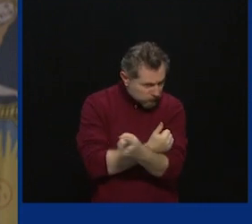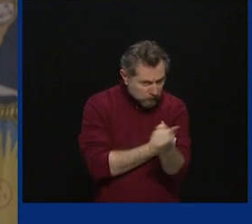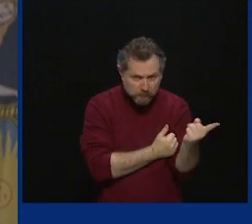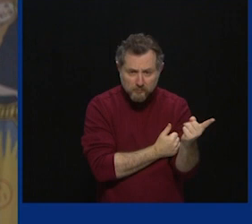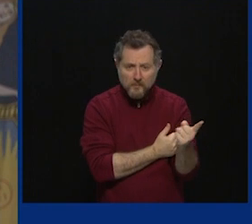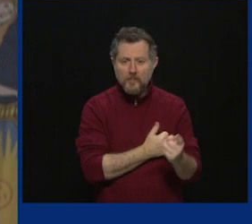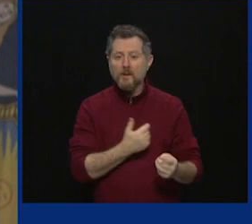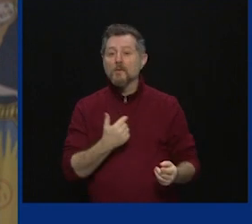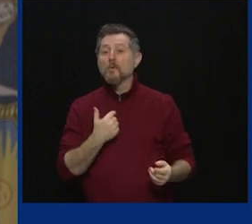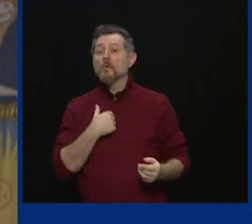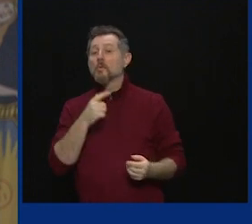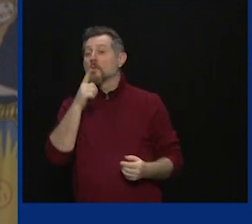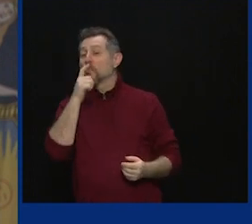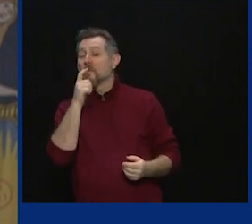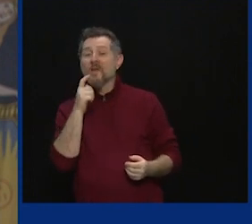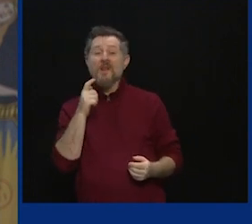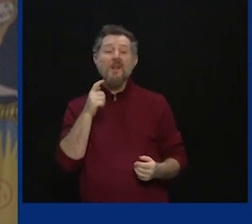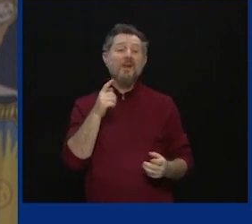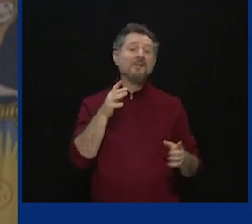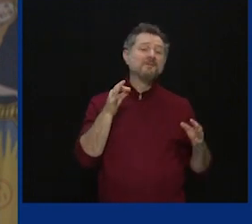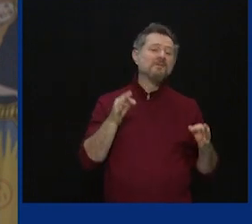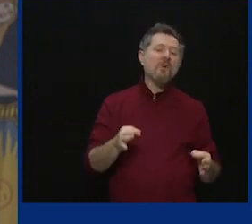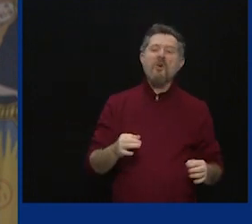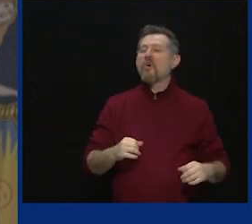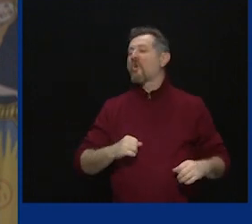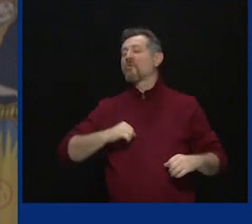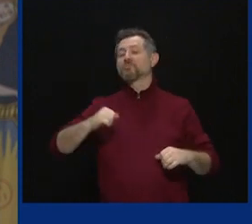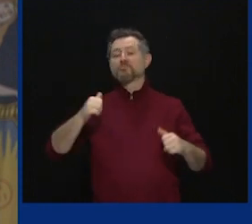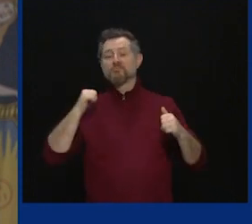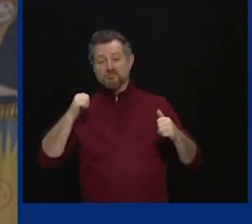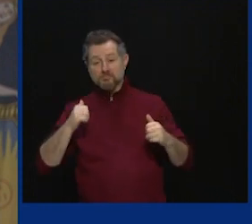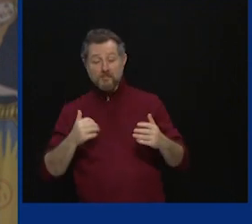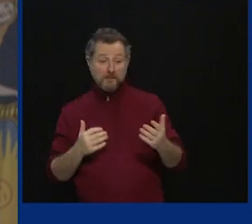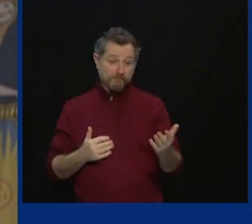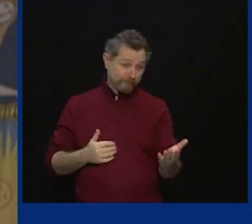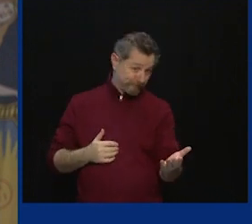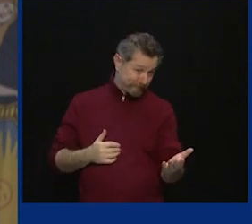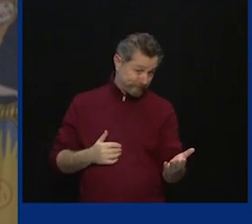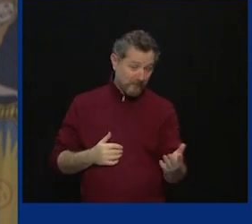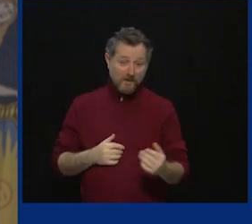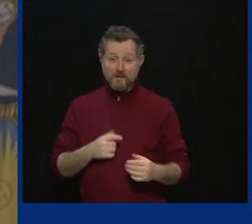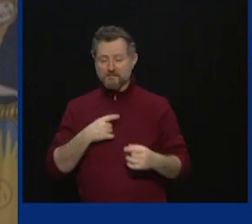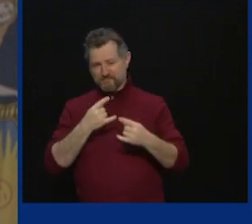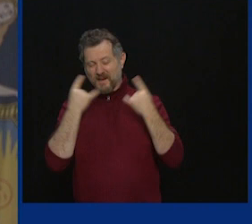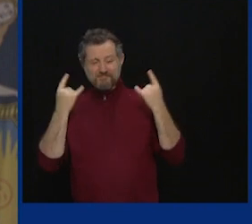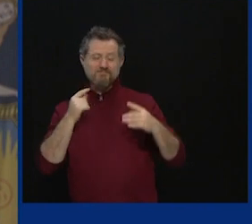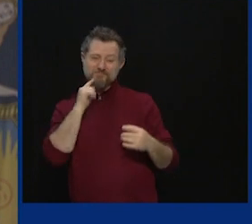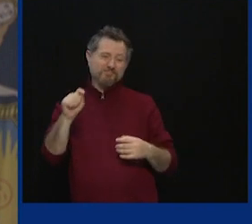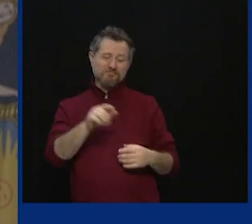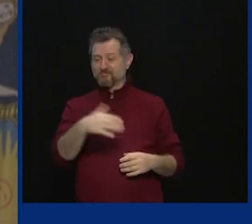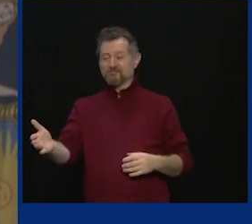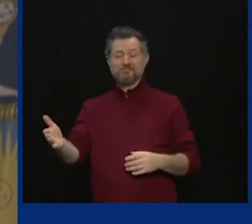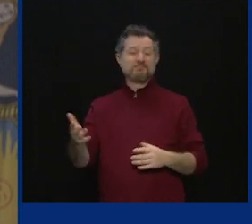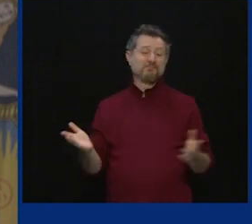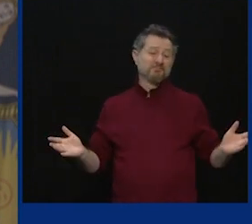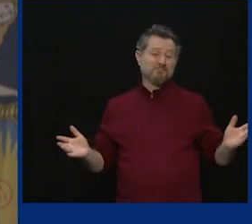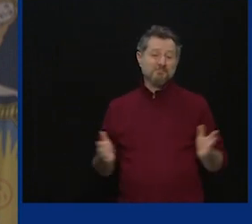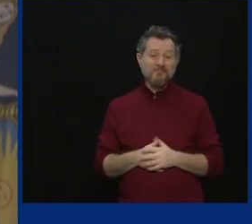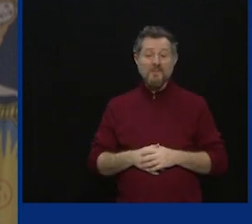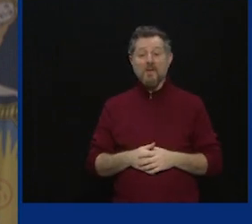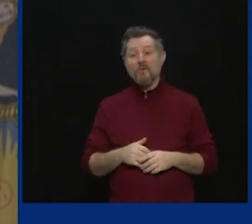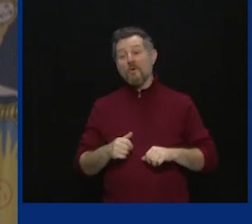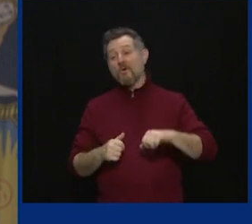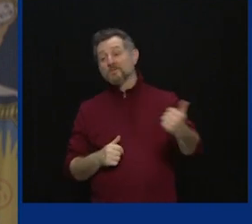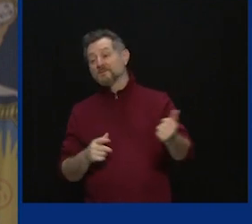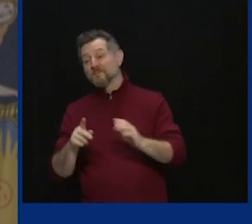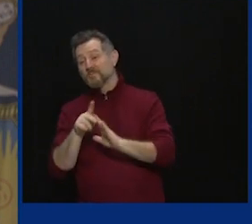I wish they would, we're just simply saying a mask. But when it comes to other policies, I do plan to make it more surgical based on